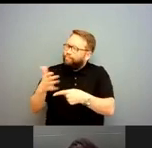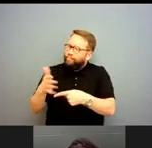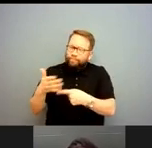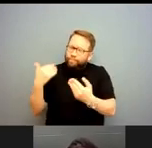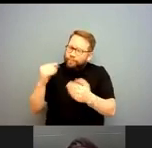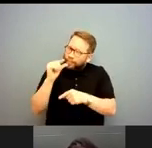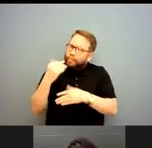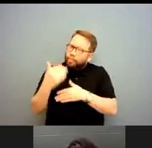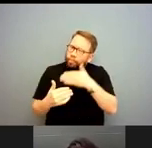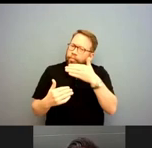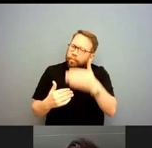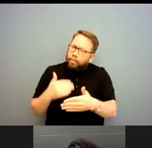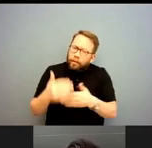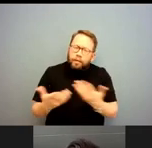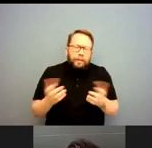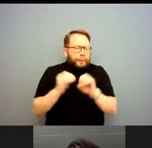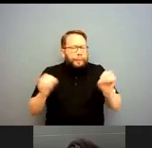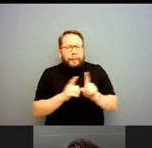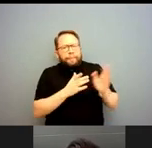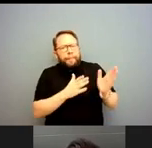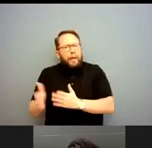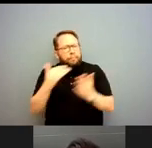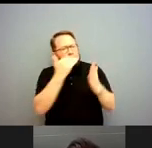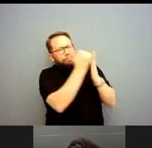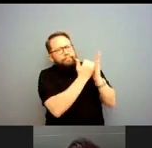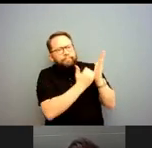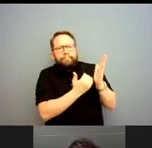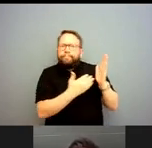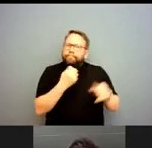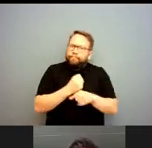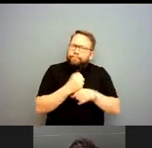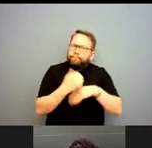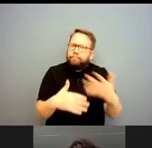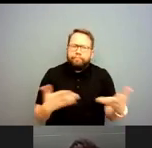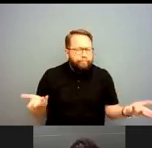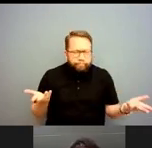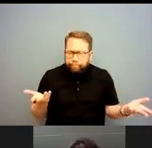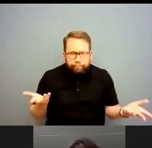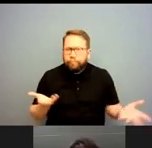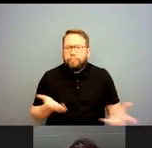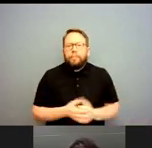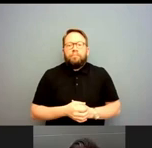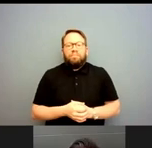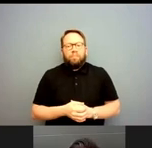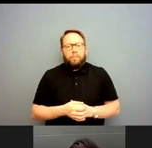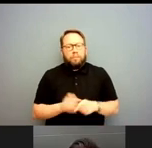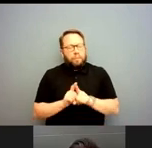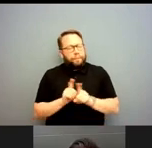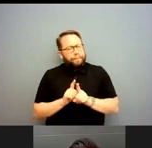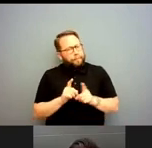no adequate data available regarding the measure taken to implement the articles of the declaration